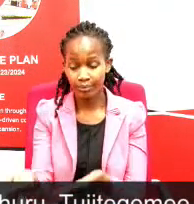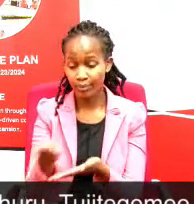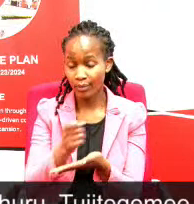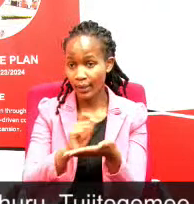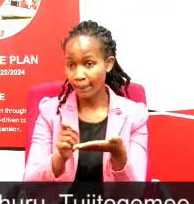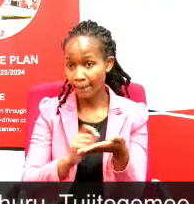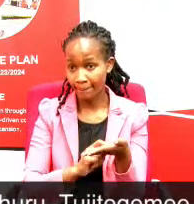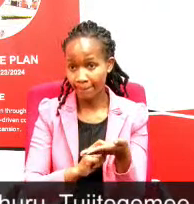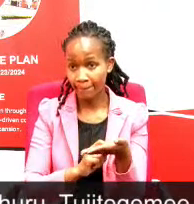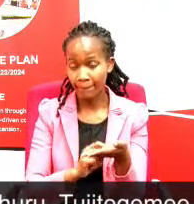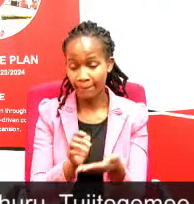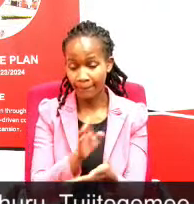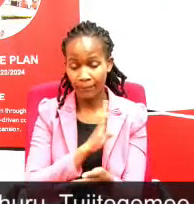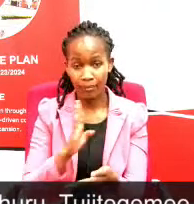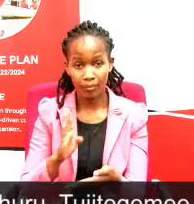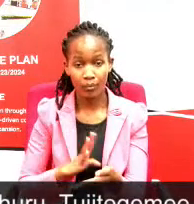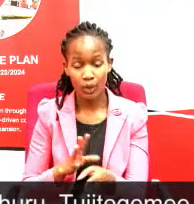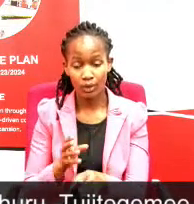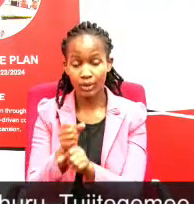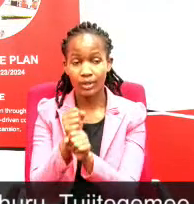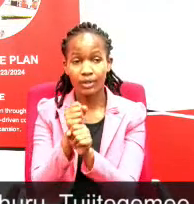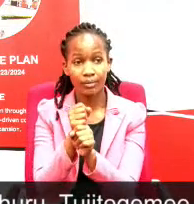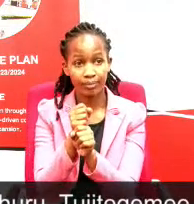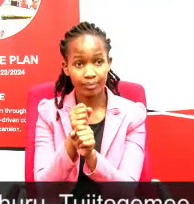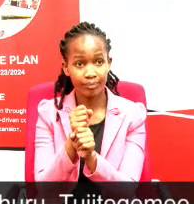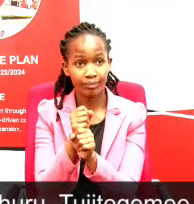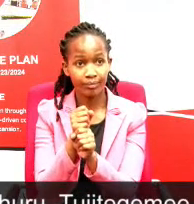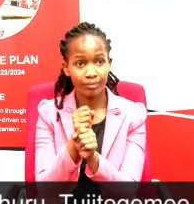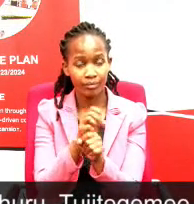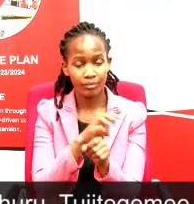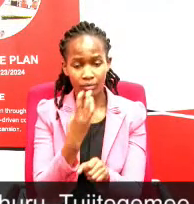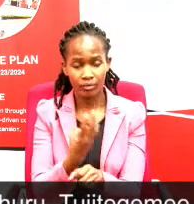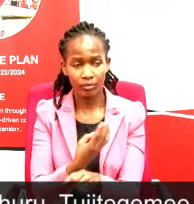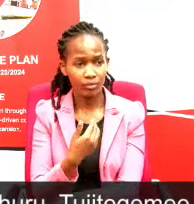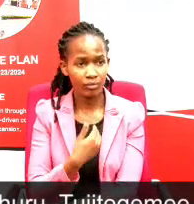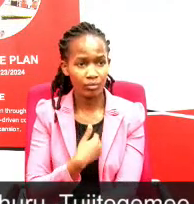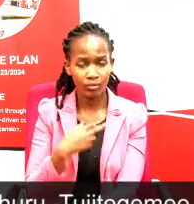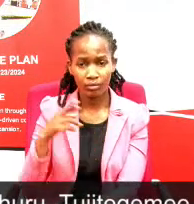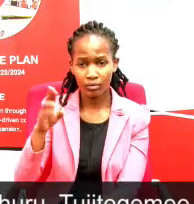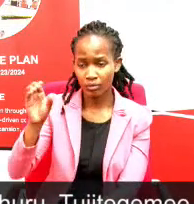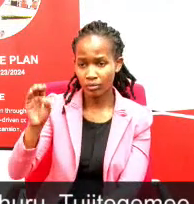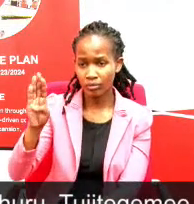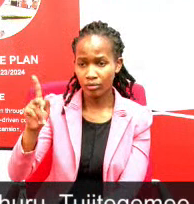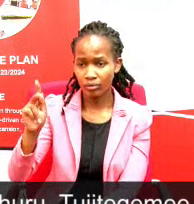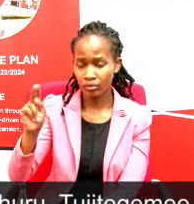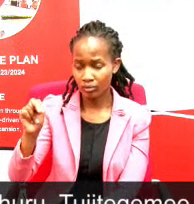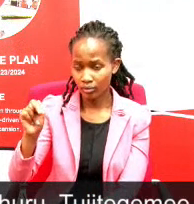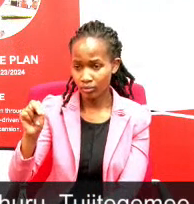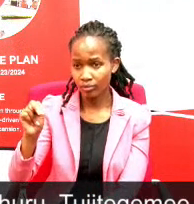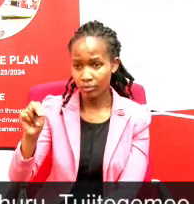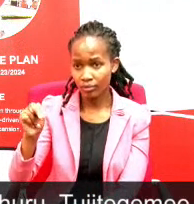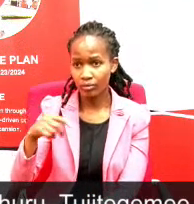Secretary, Board of Trustees. We also have Mr. Robinson Kilonzo, who is Nairobi Branch